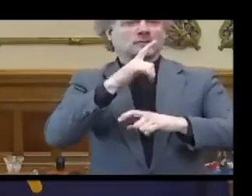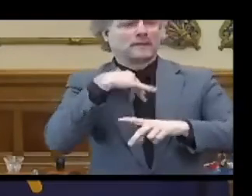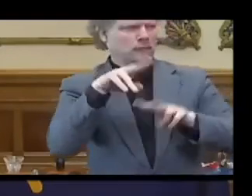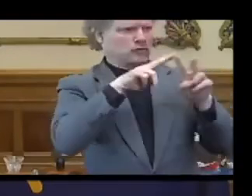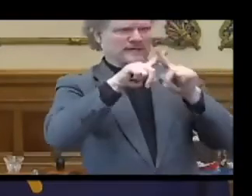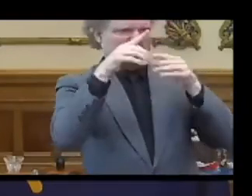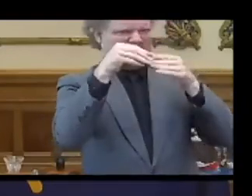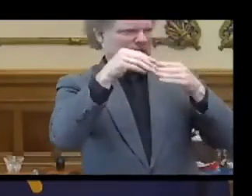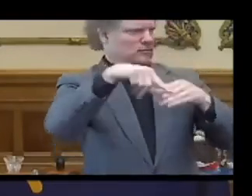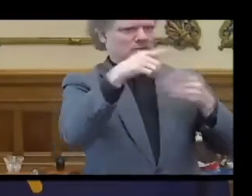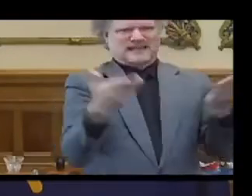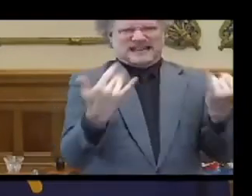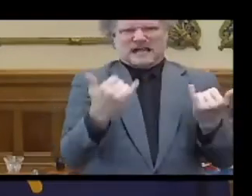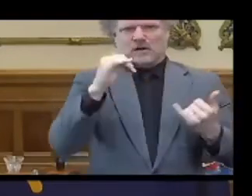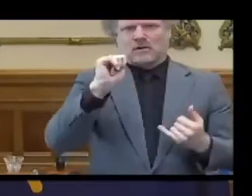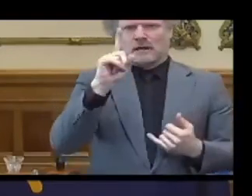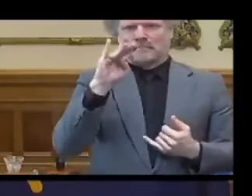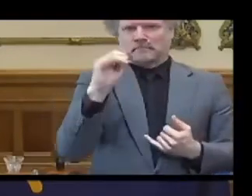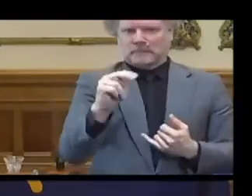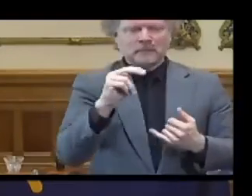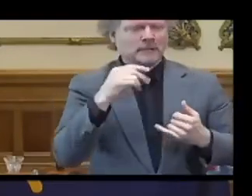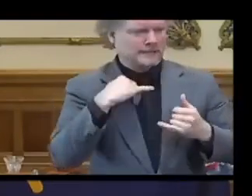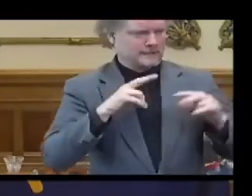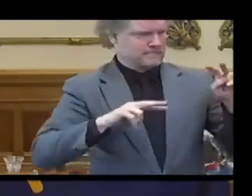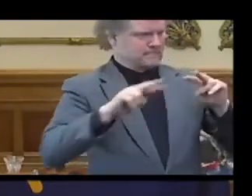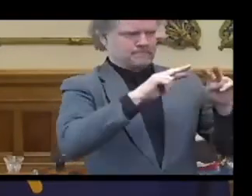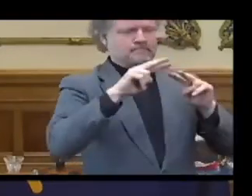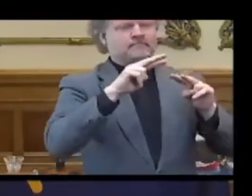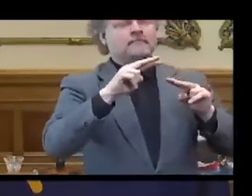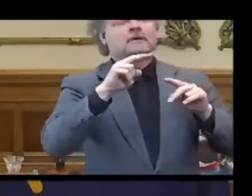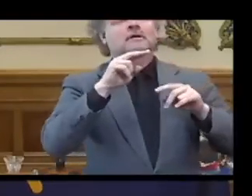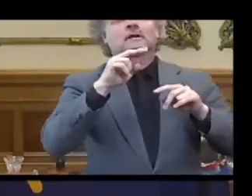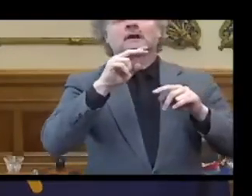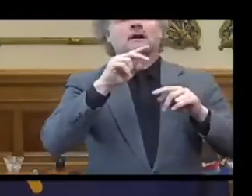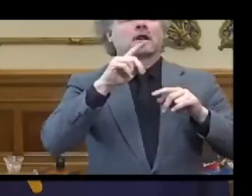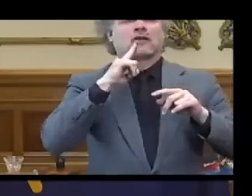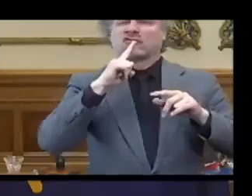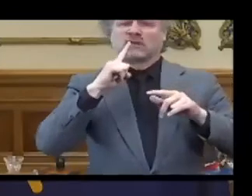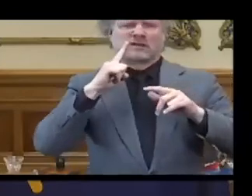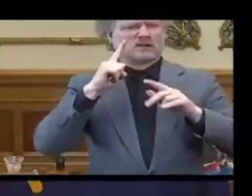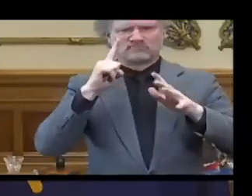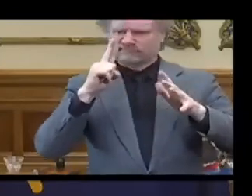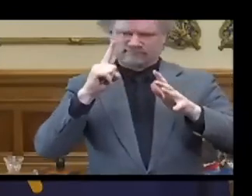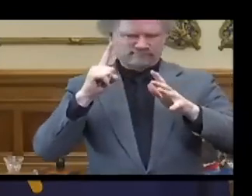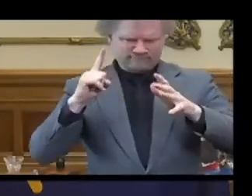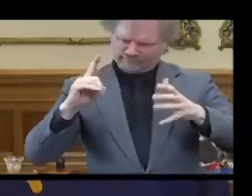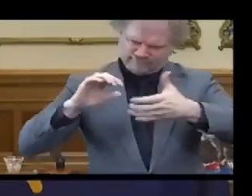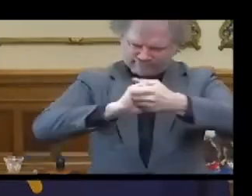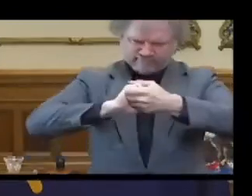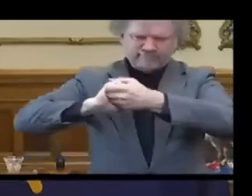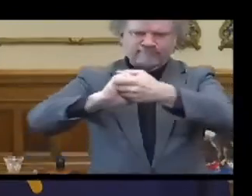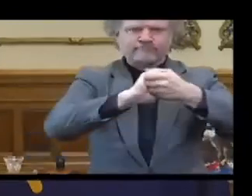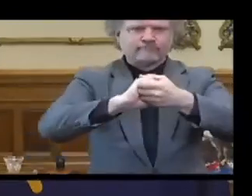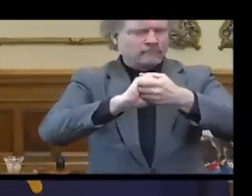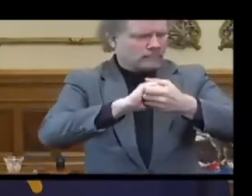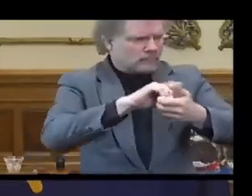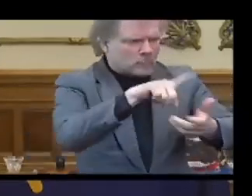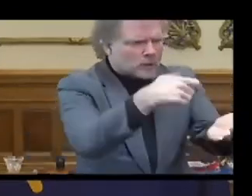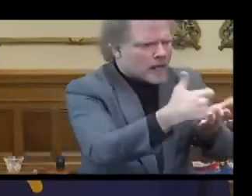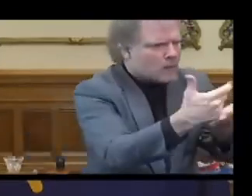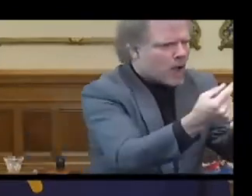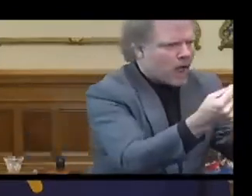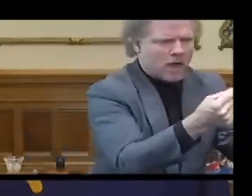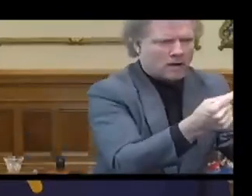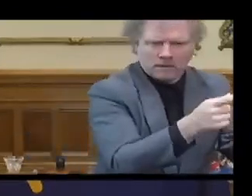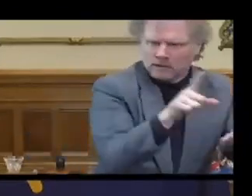in this administration, and it's hand in glove, and it's what do you need help with?